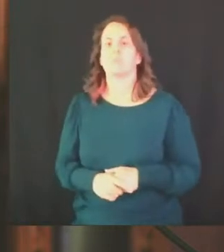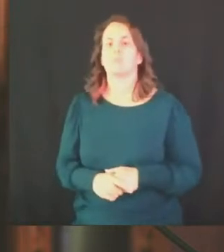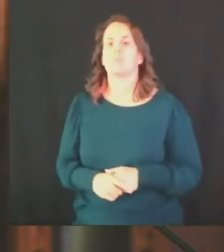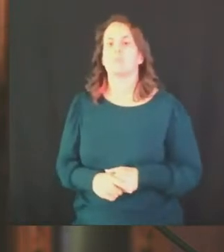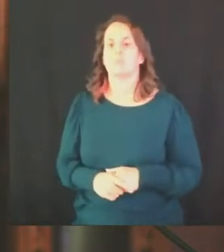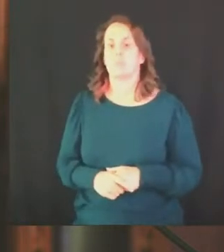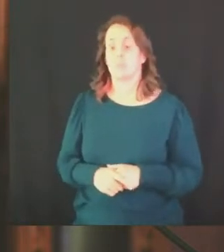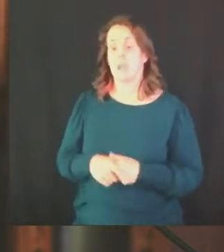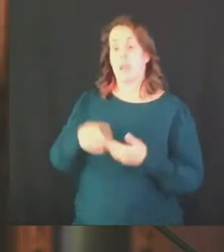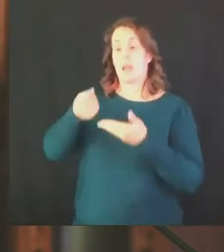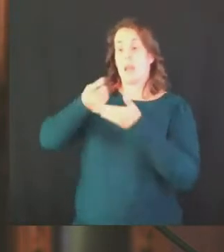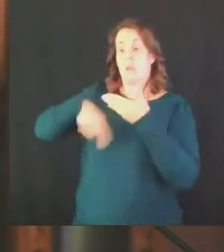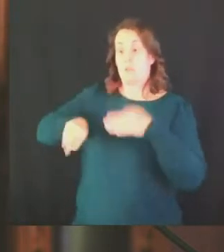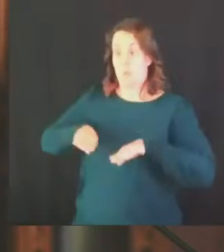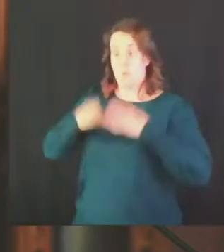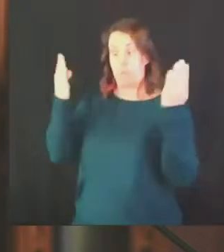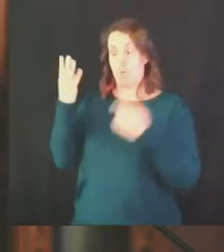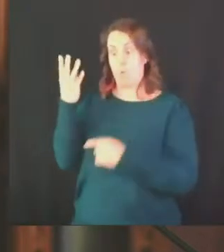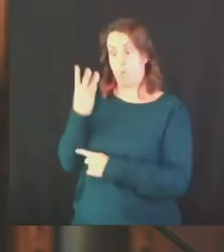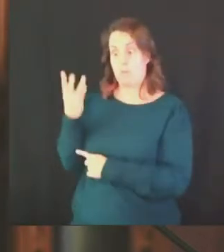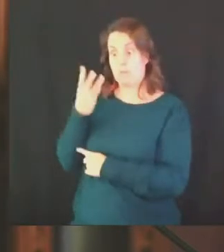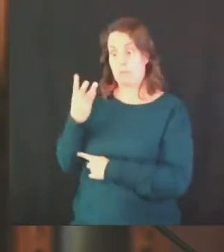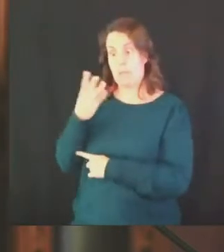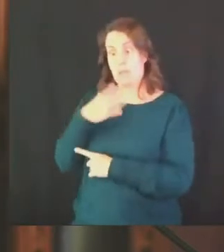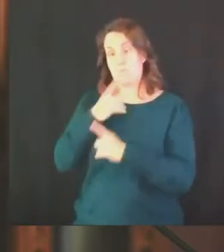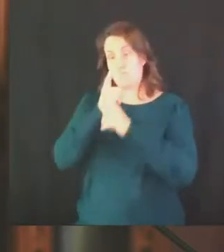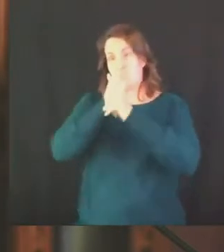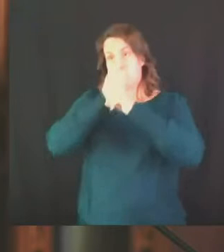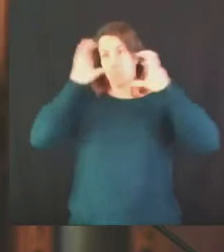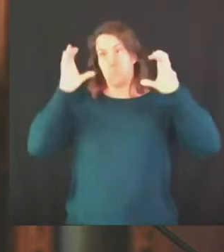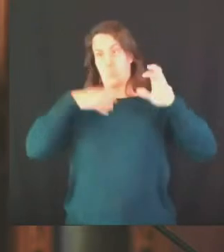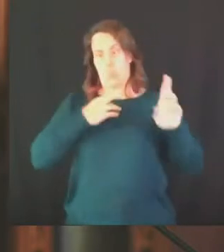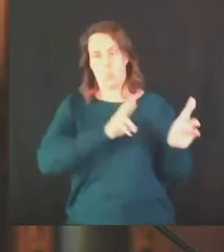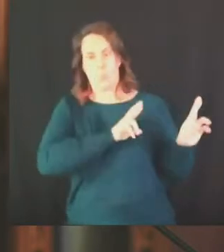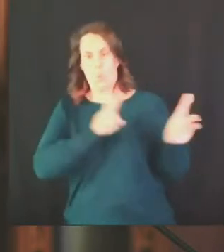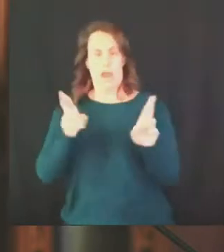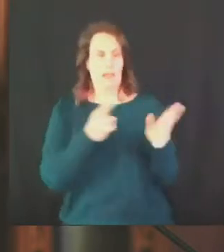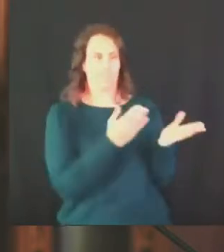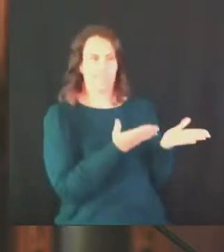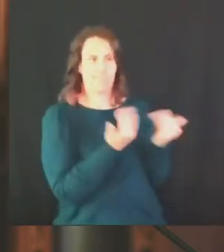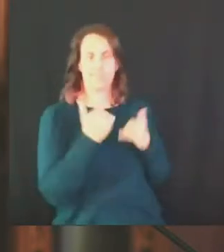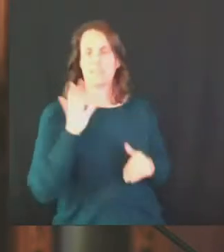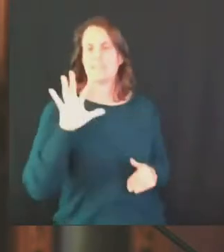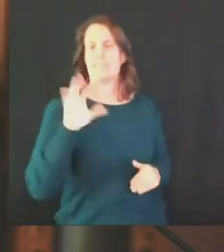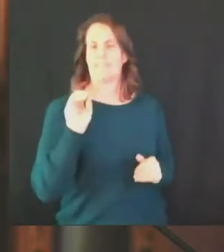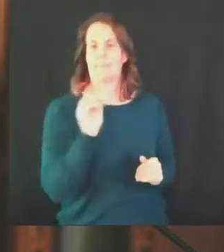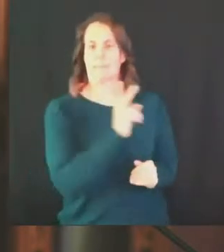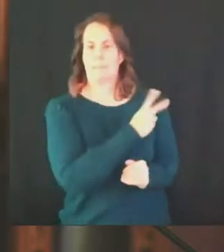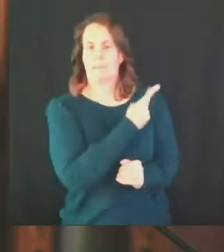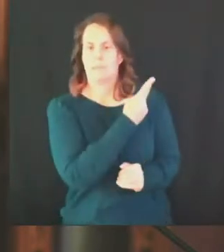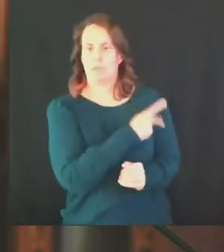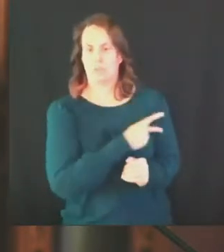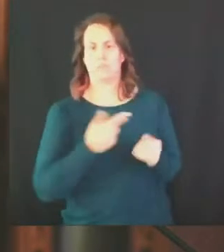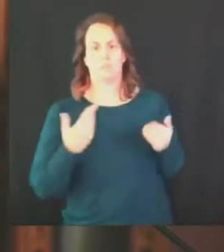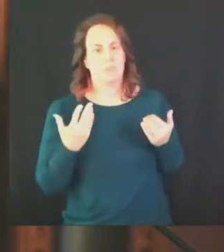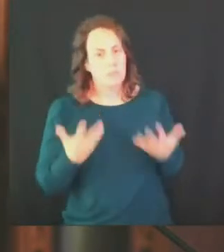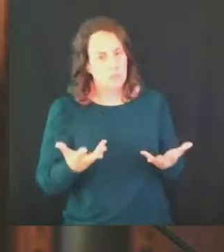contact with those hospitals so that we have a full understanding of where we are and what they will need on day